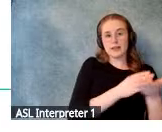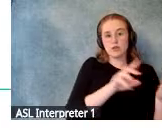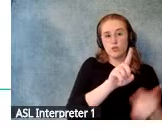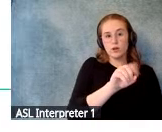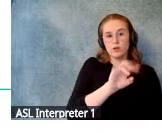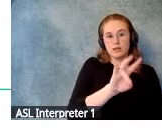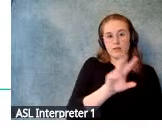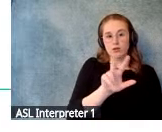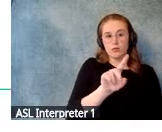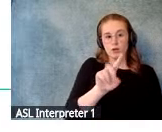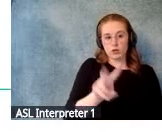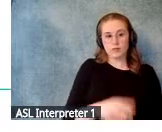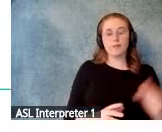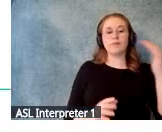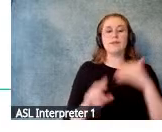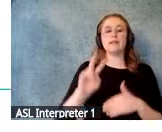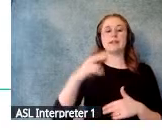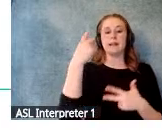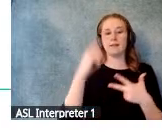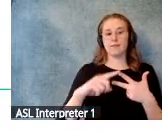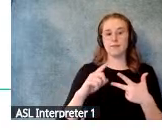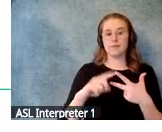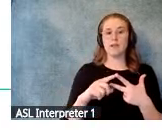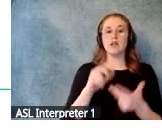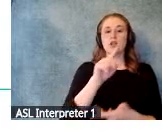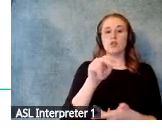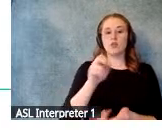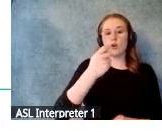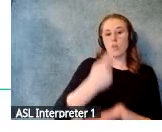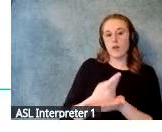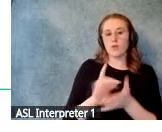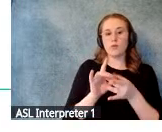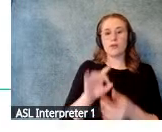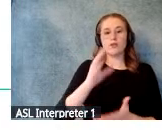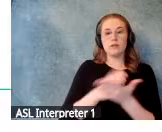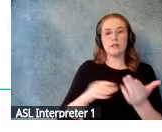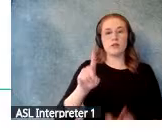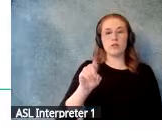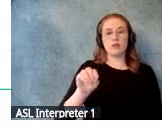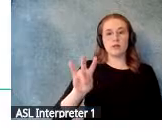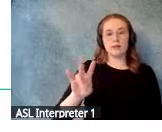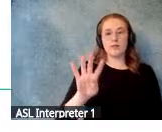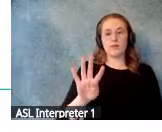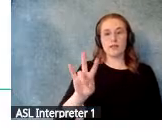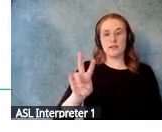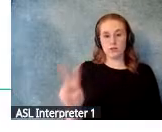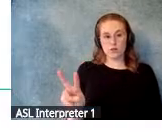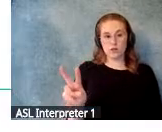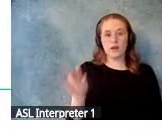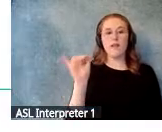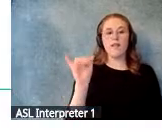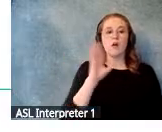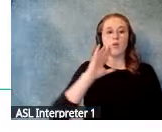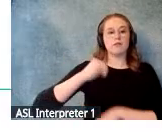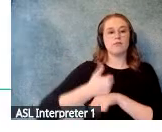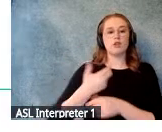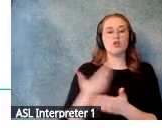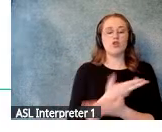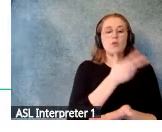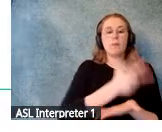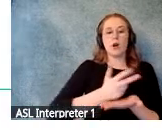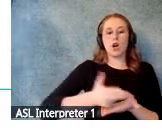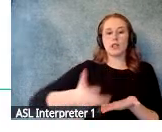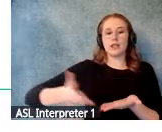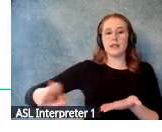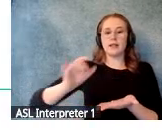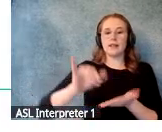The second action is a zoning authorization pursuant to Section 107472, which would enable a new parking